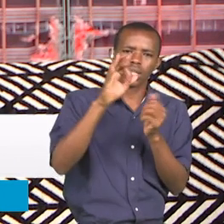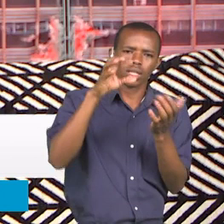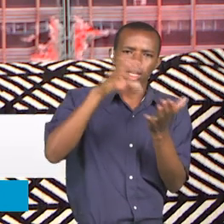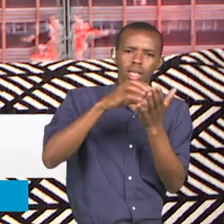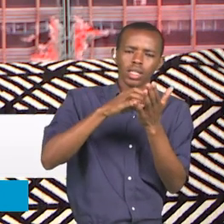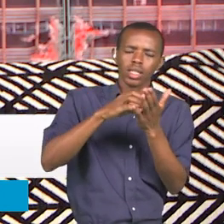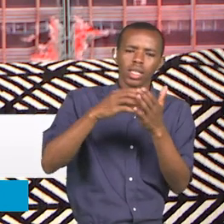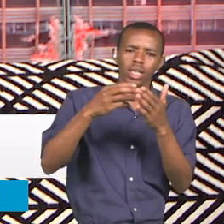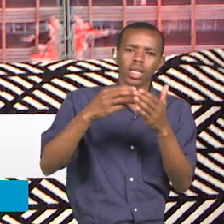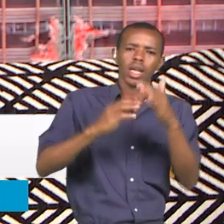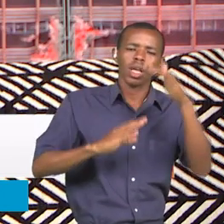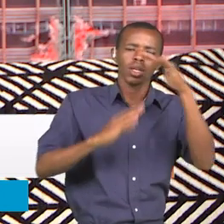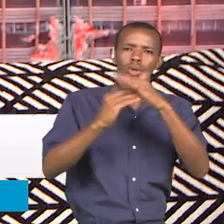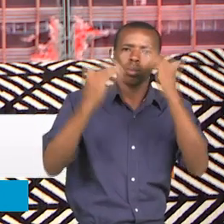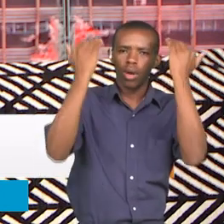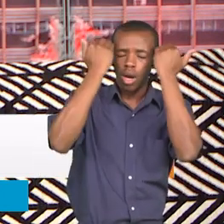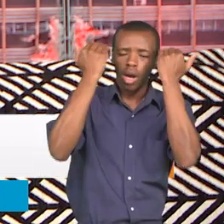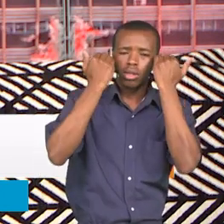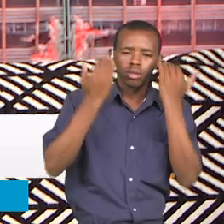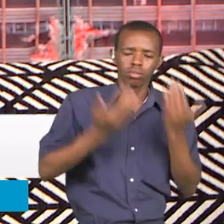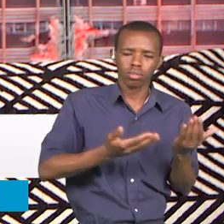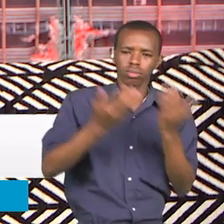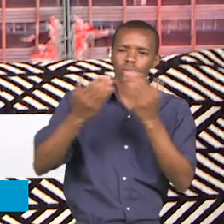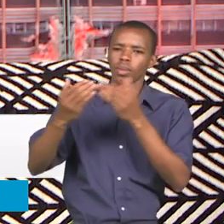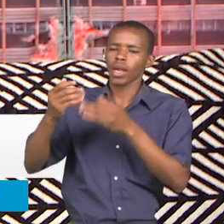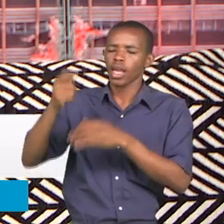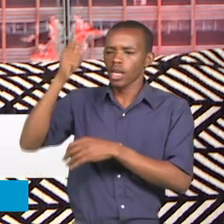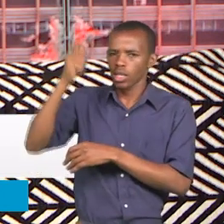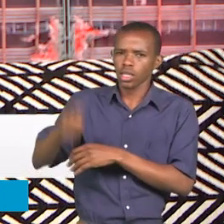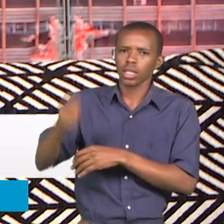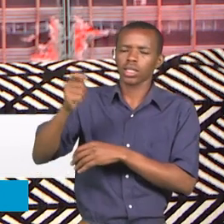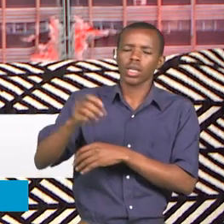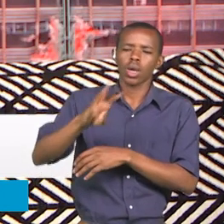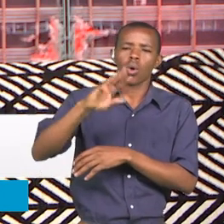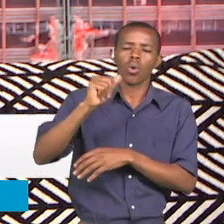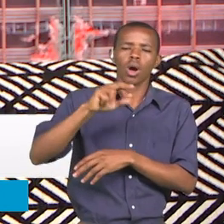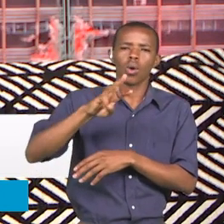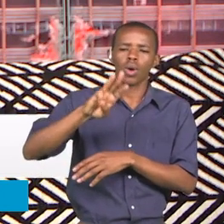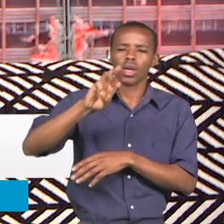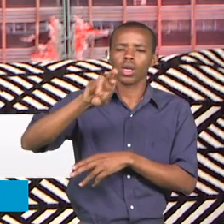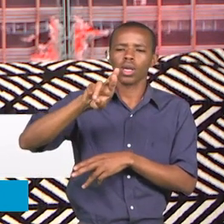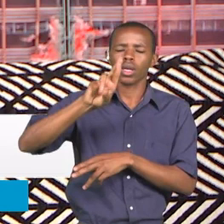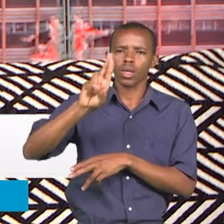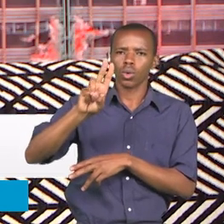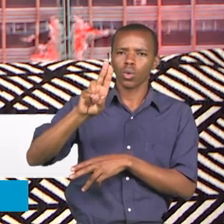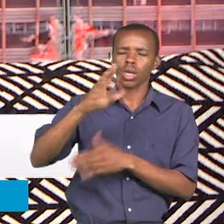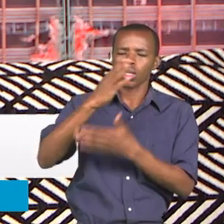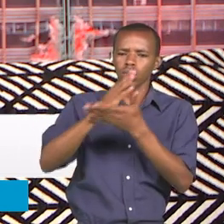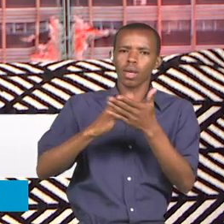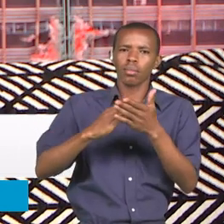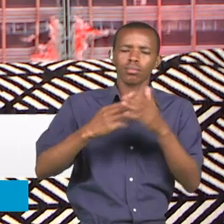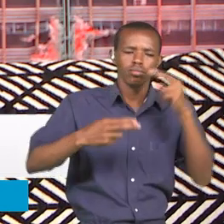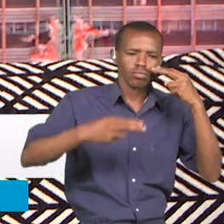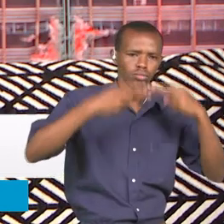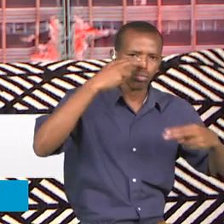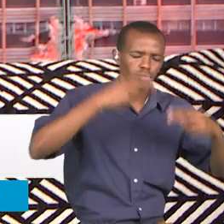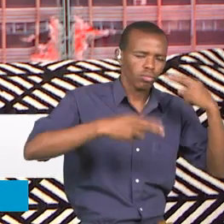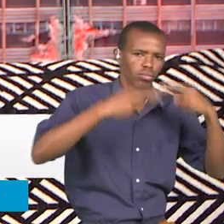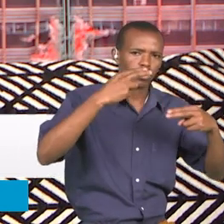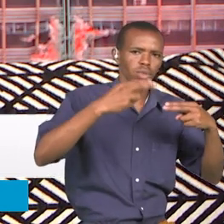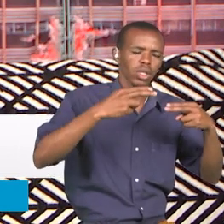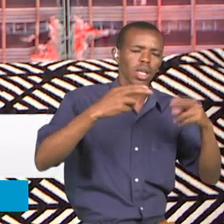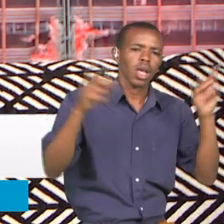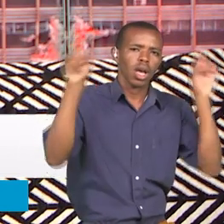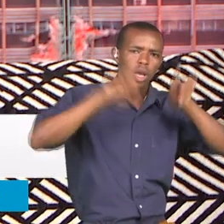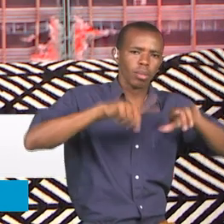was decided by Justice Waweru. Mm-hmm. This was Rukia Idris against some hotel. Mm-hmm. What had